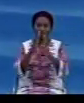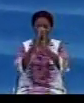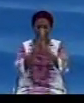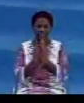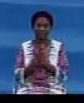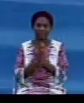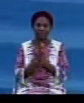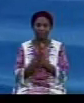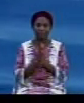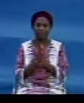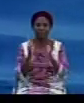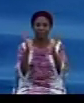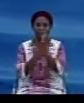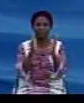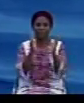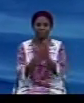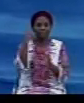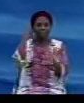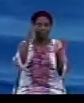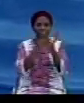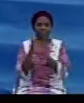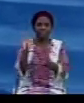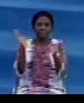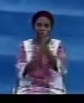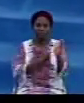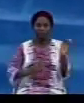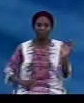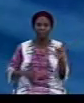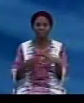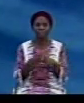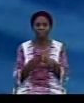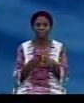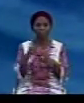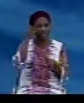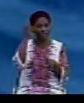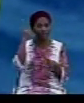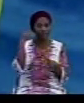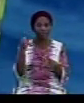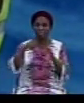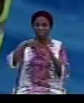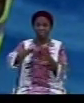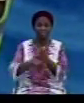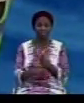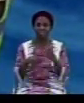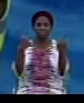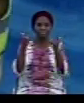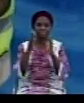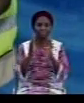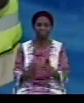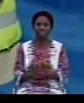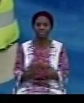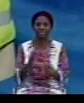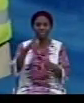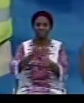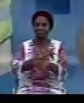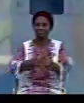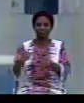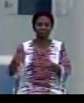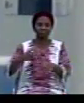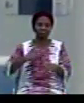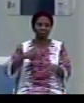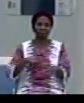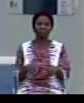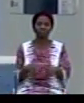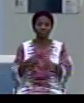Praise the he Lord. He was a sinner. He was a sinner deep in sin and empty religion. But during